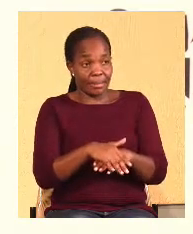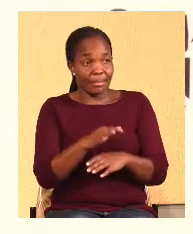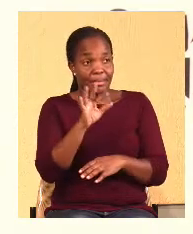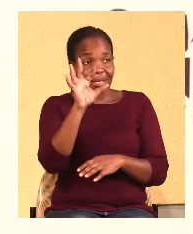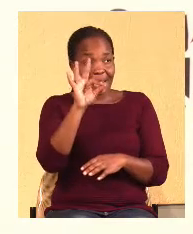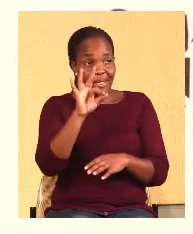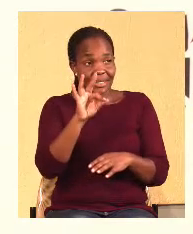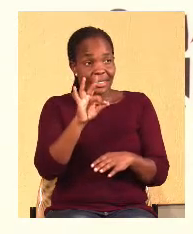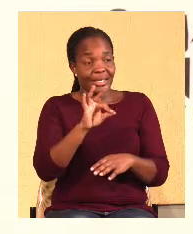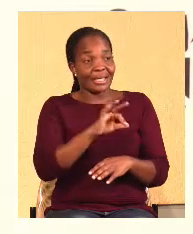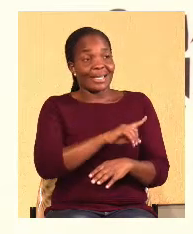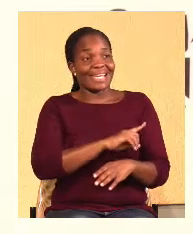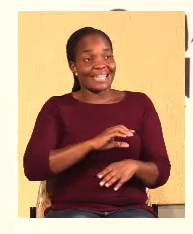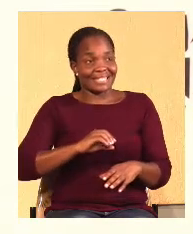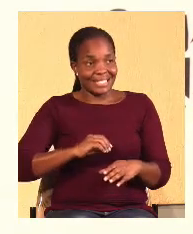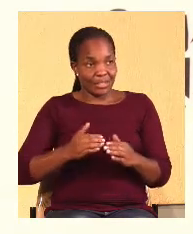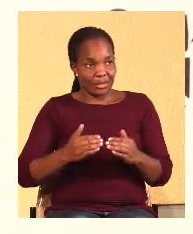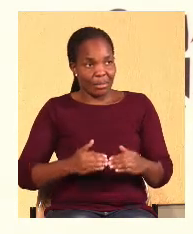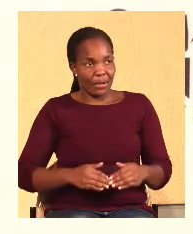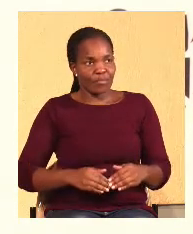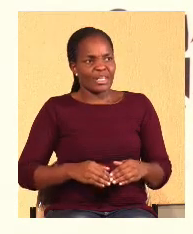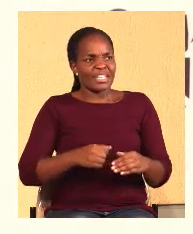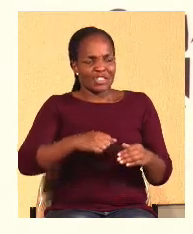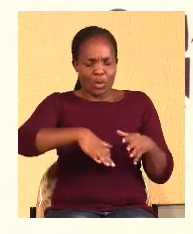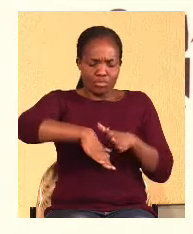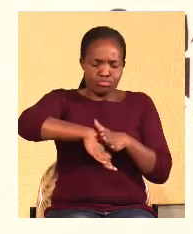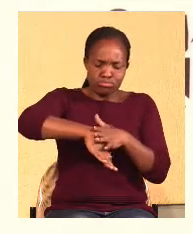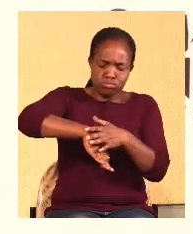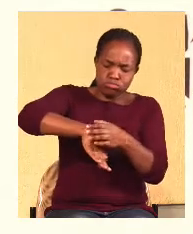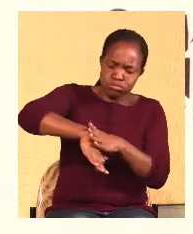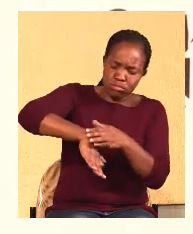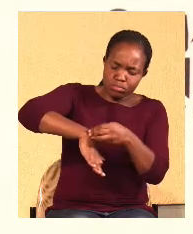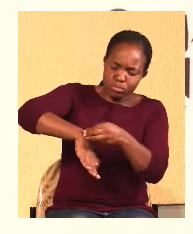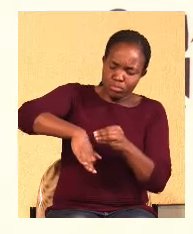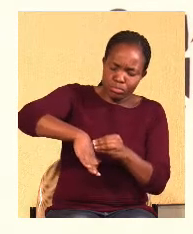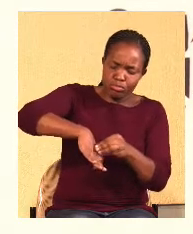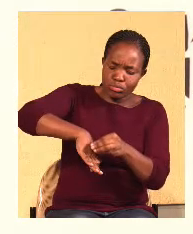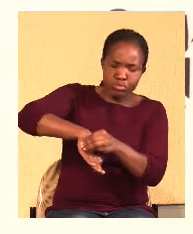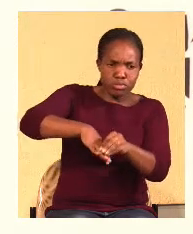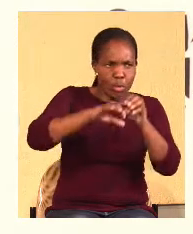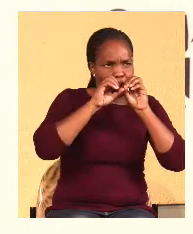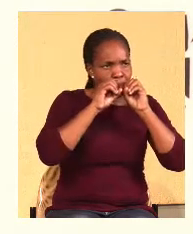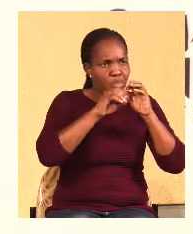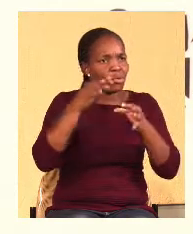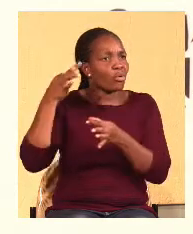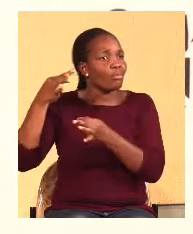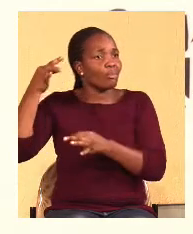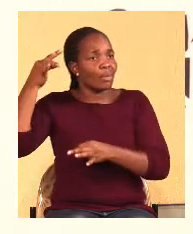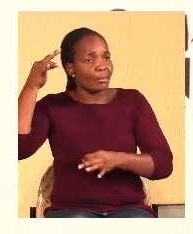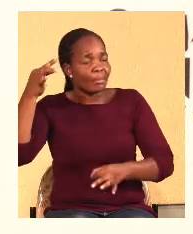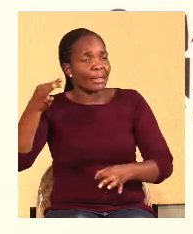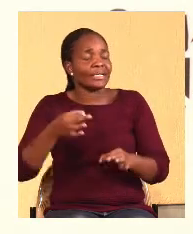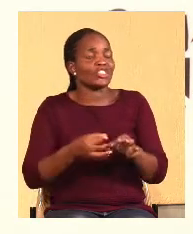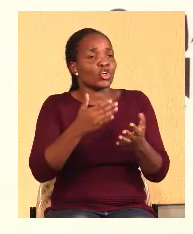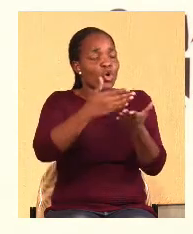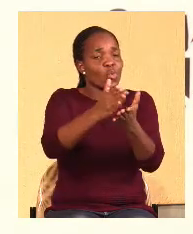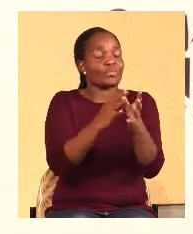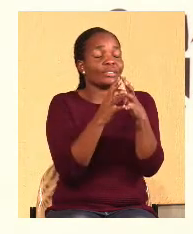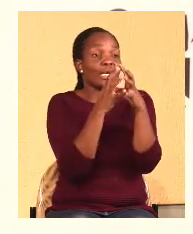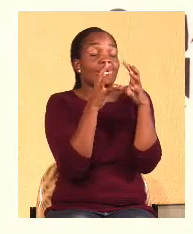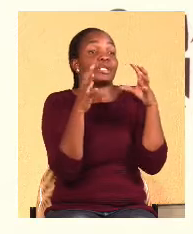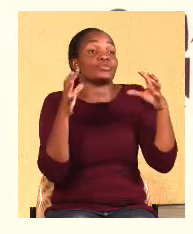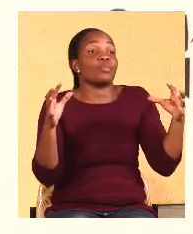Attorney General, those zones would be published also, like announced to the people over the radios, as you've mentioned earlier, so